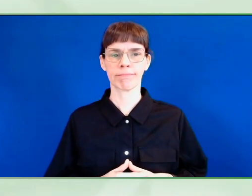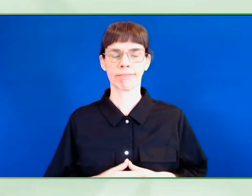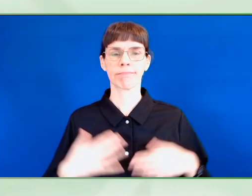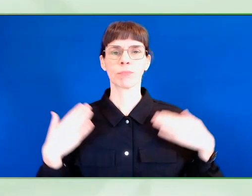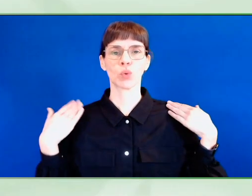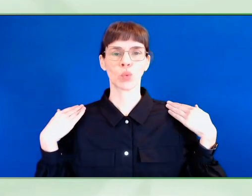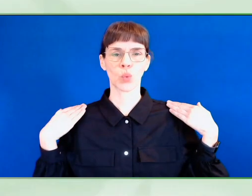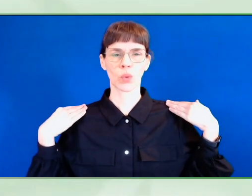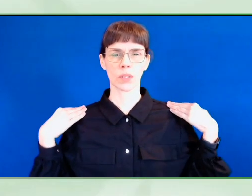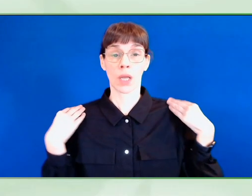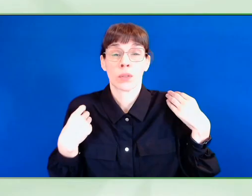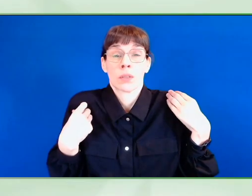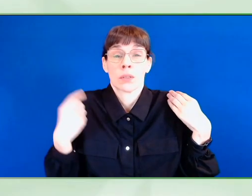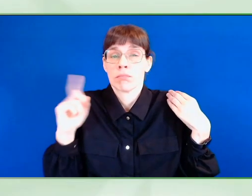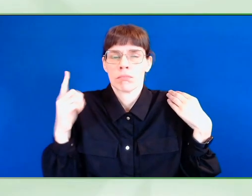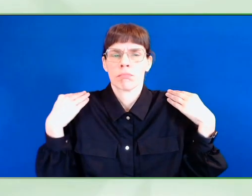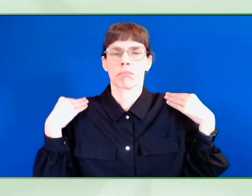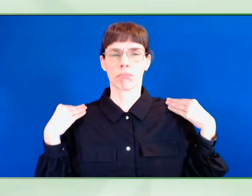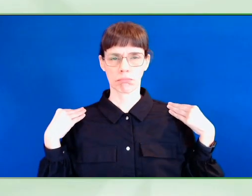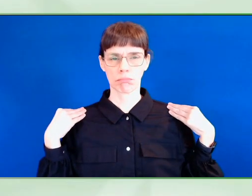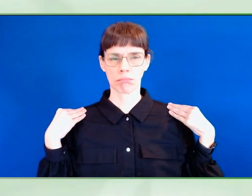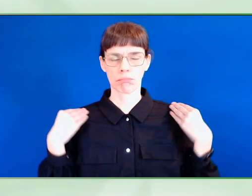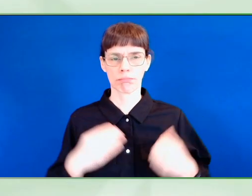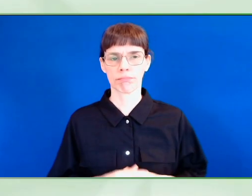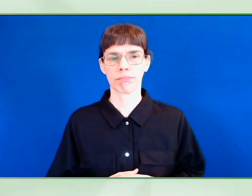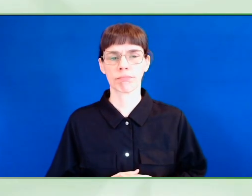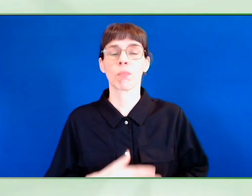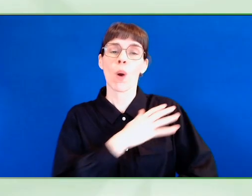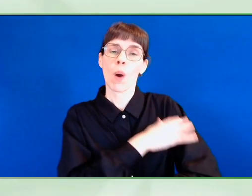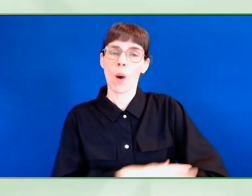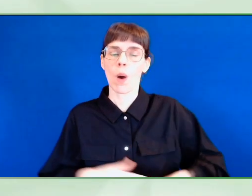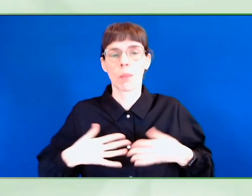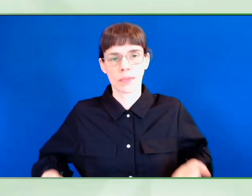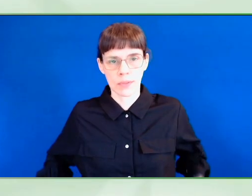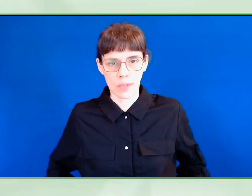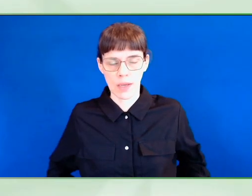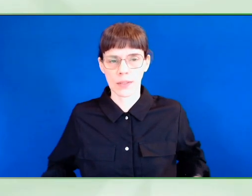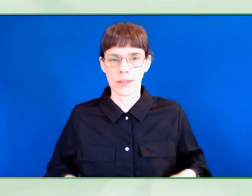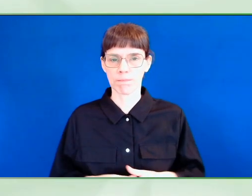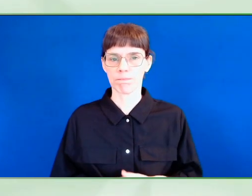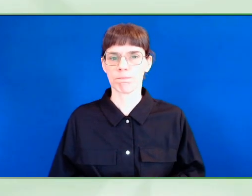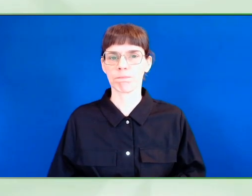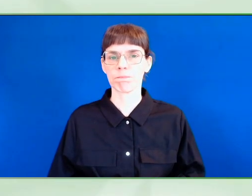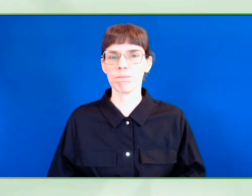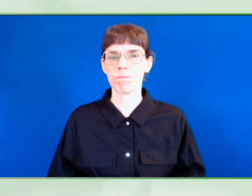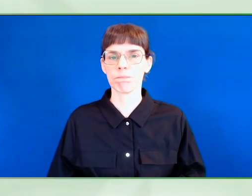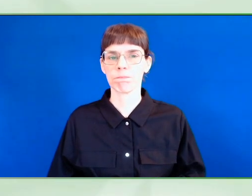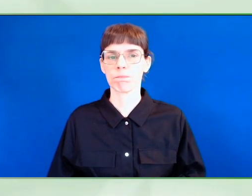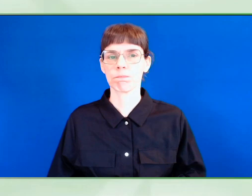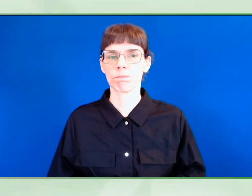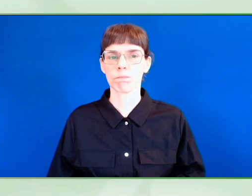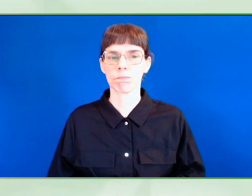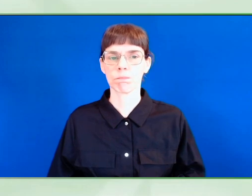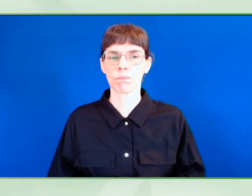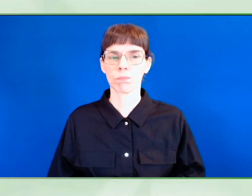those ears. Arms coming to the sides, palms facing forward. Staying here just for one